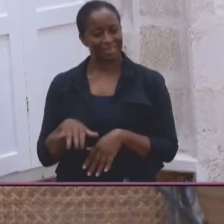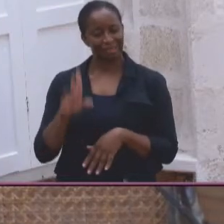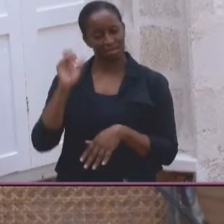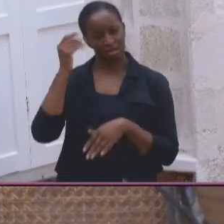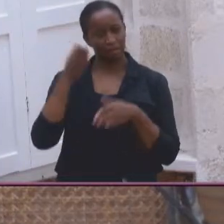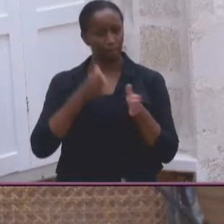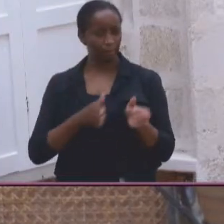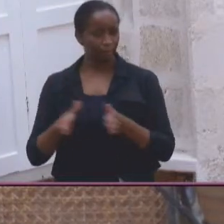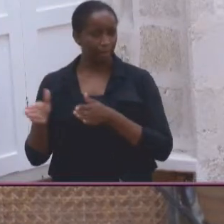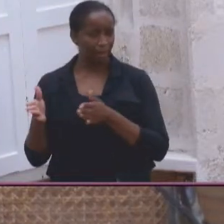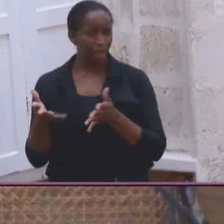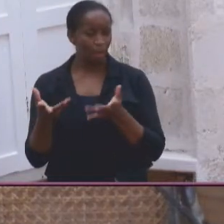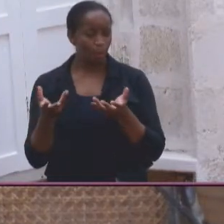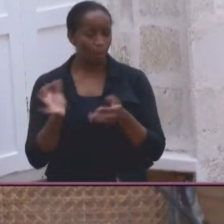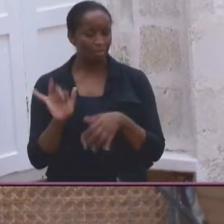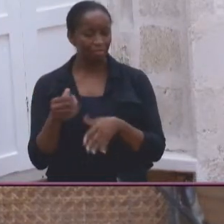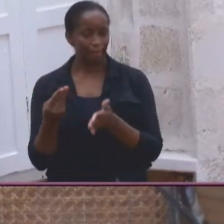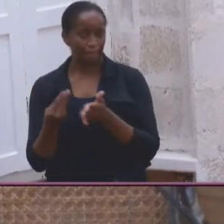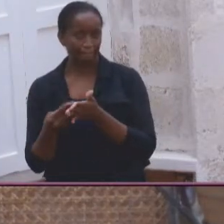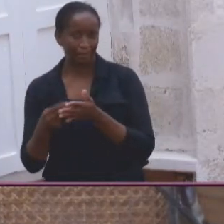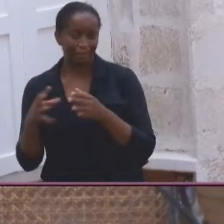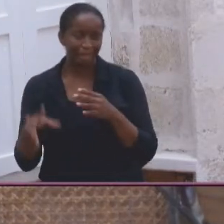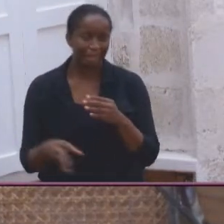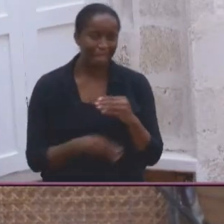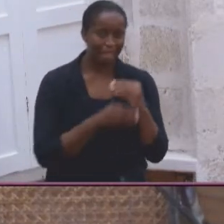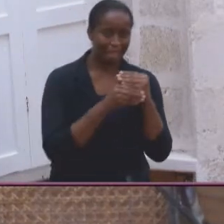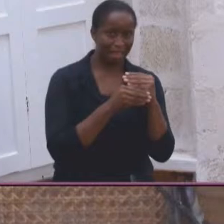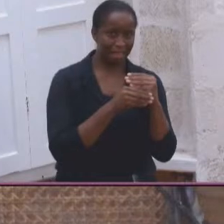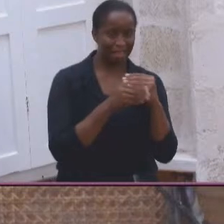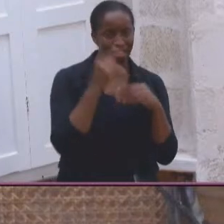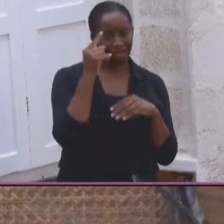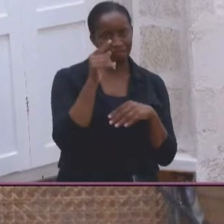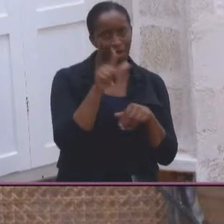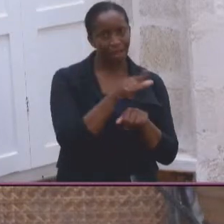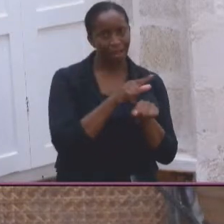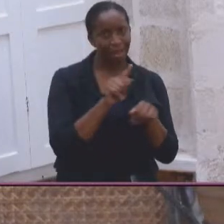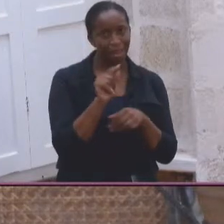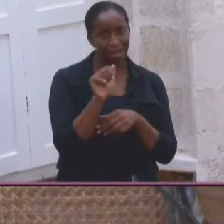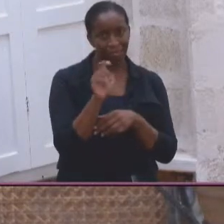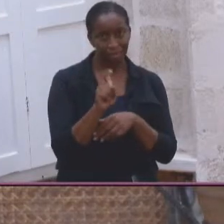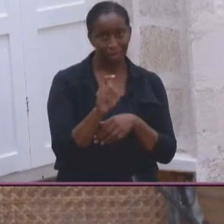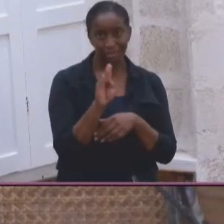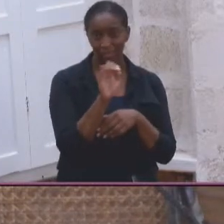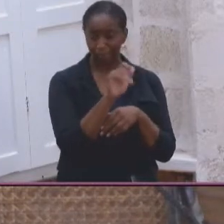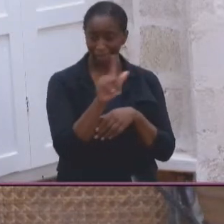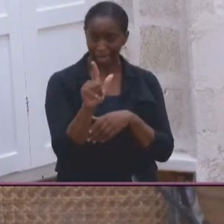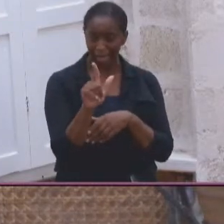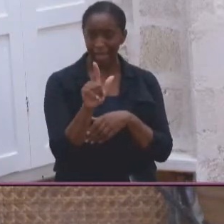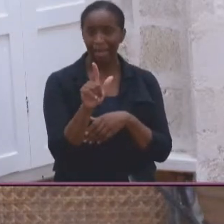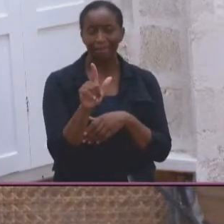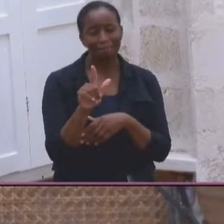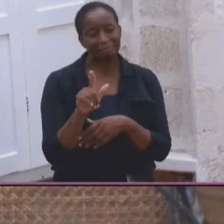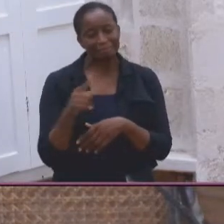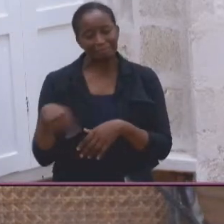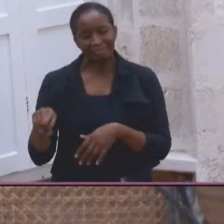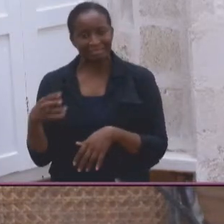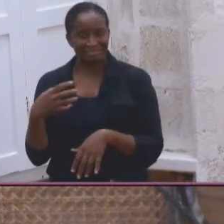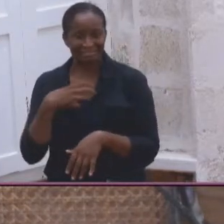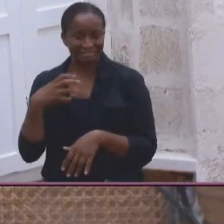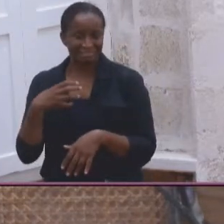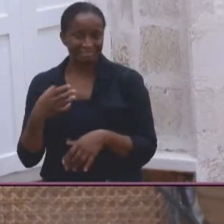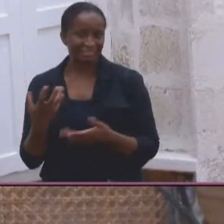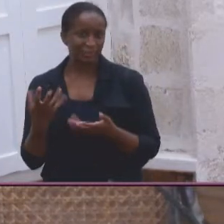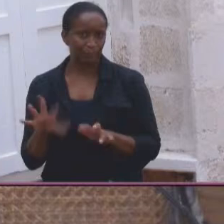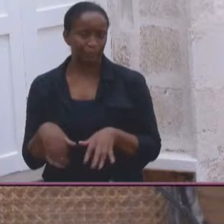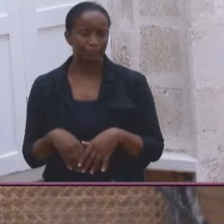bill and the issues that that might face, especially in a situation where the government is now auctioning